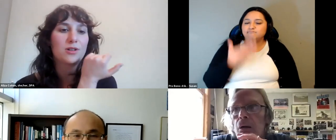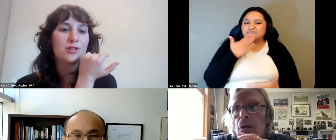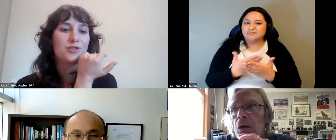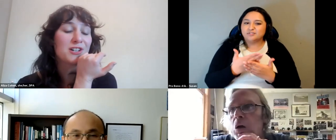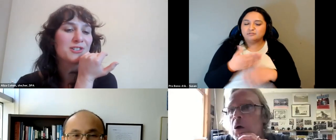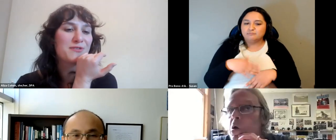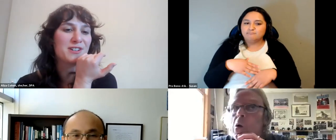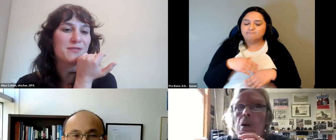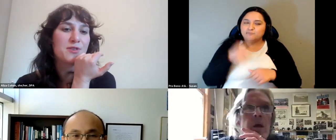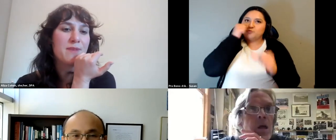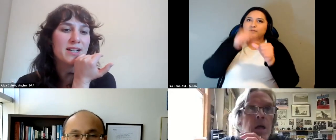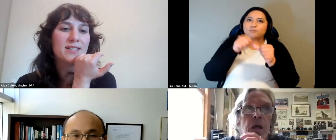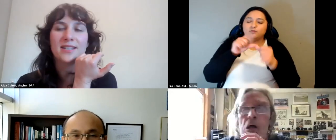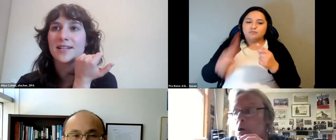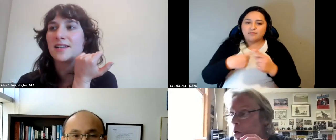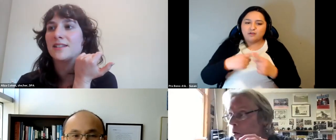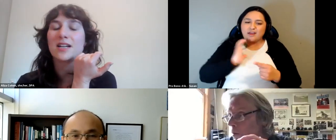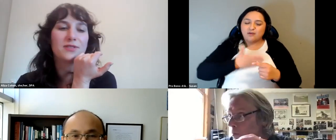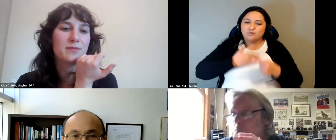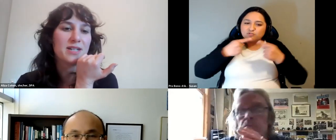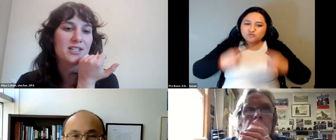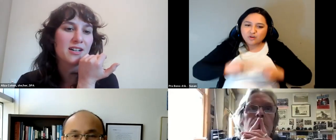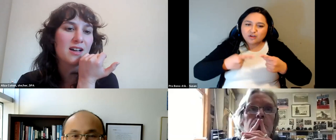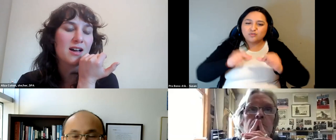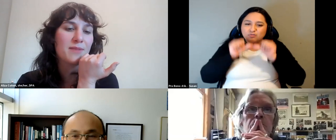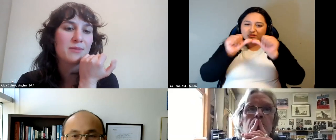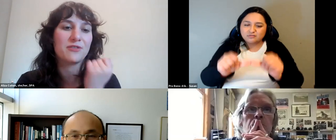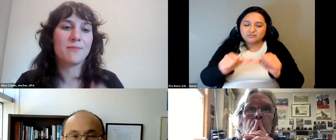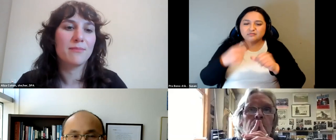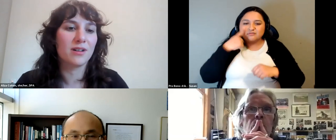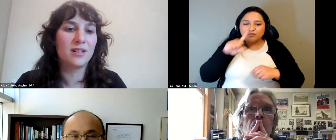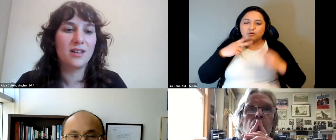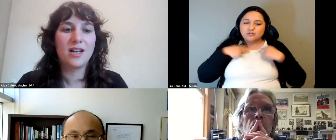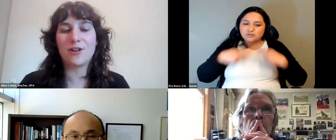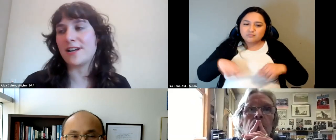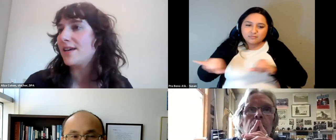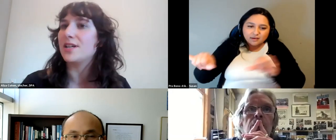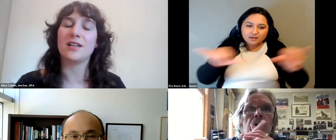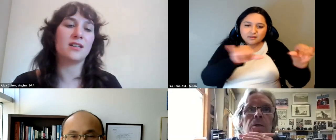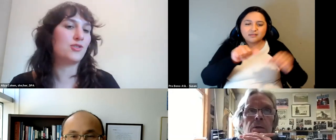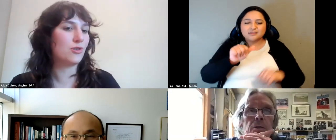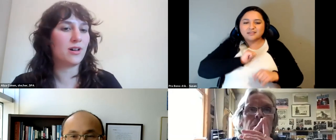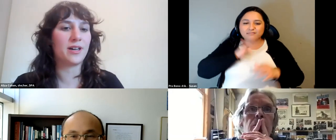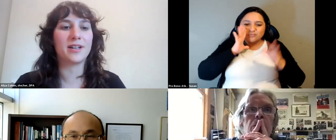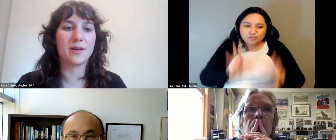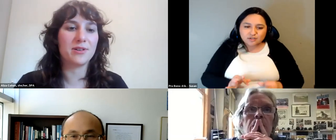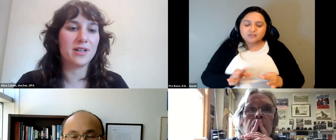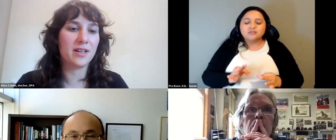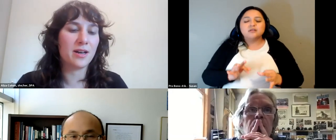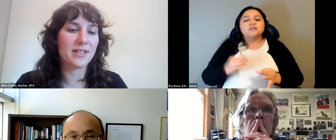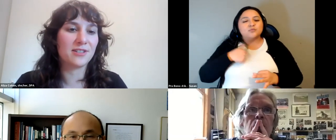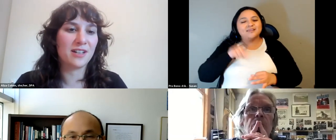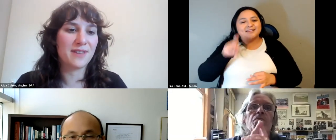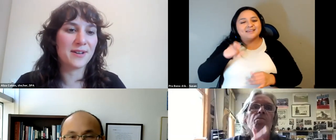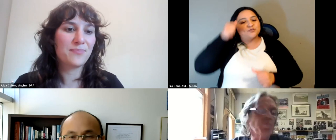ongoing struggles for humanity and dignity and self-determination, that we should remember creativity and joy and